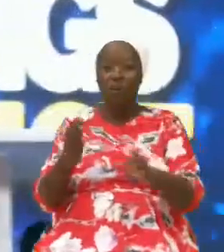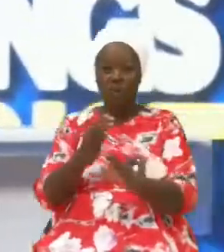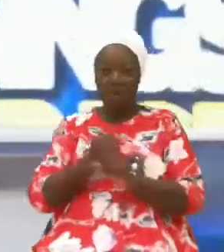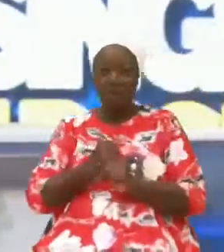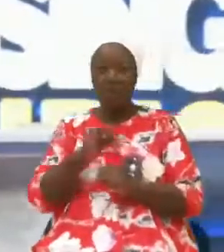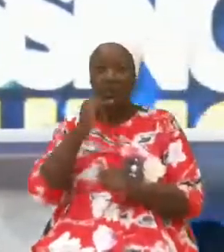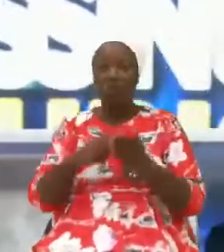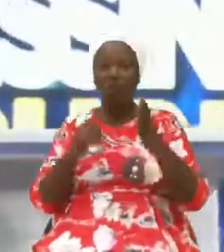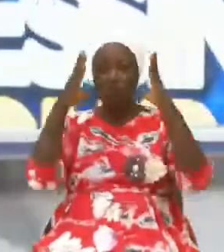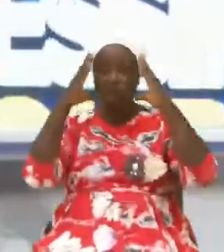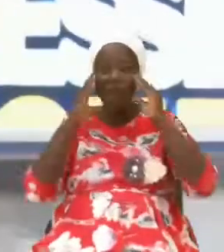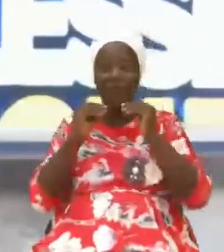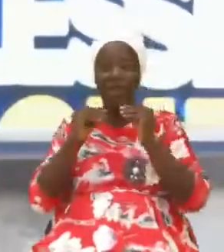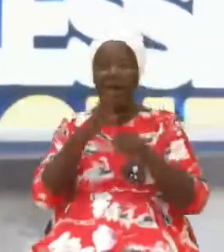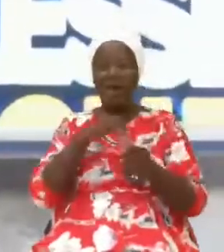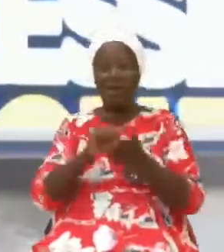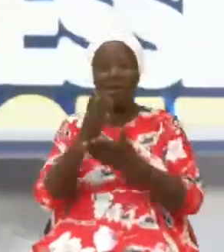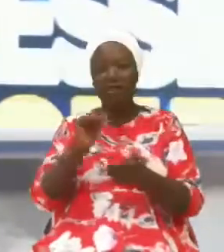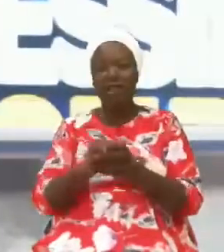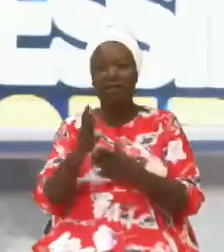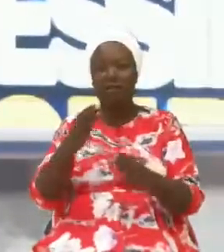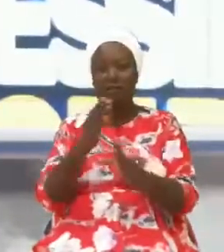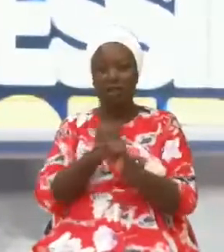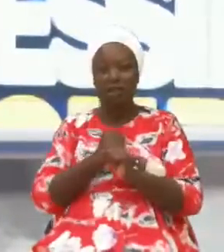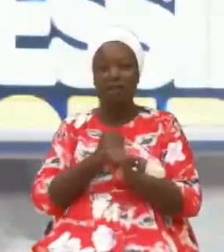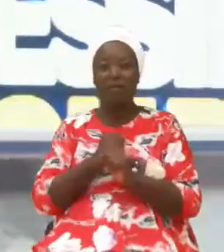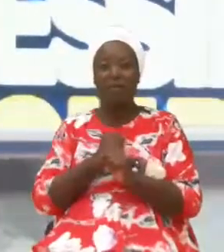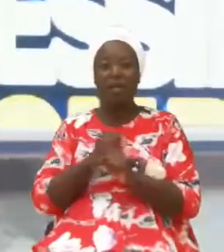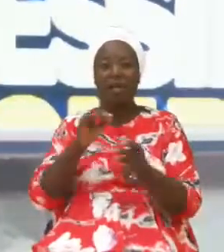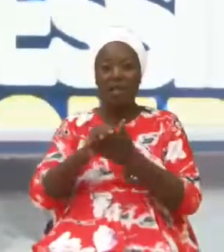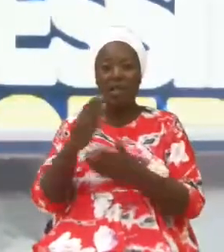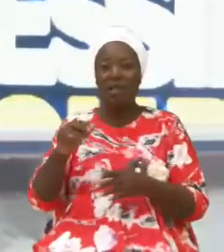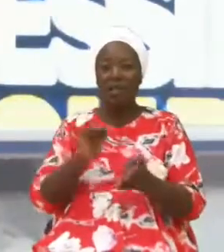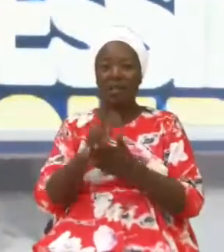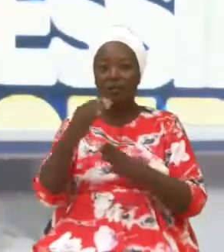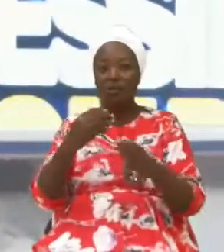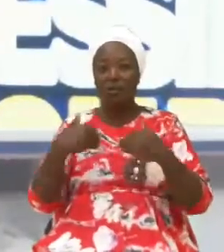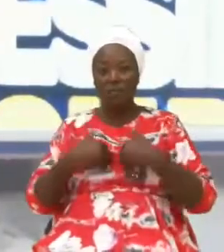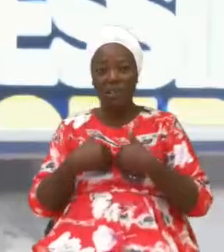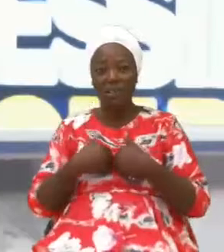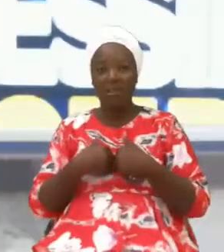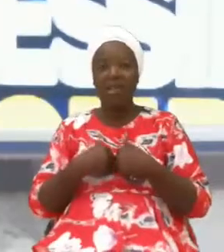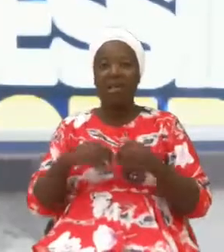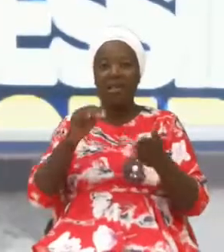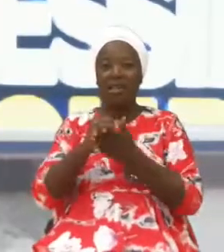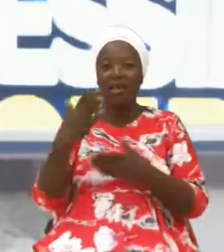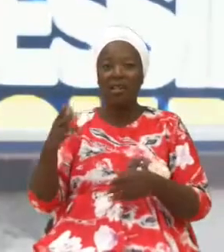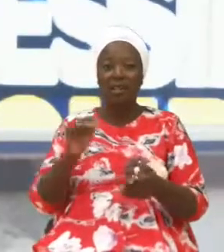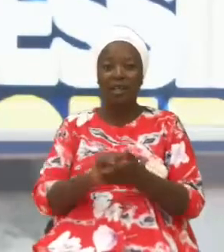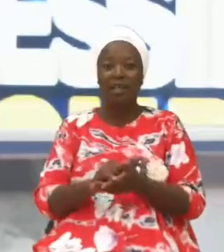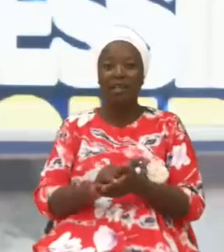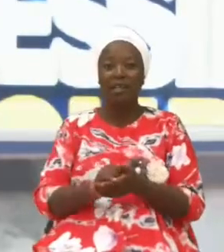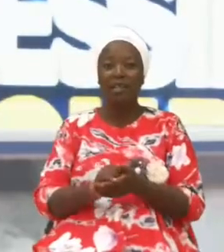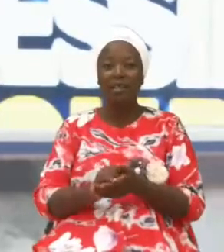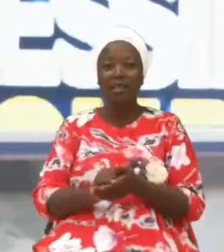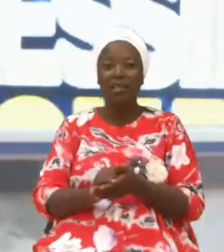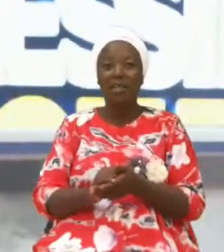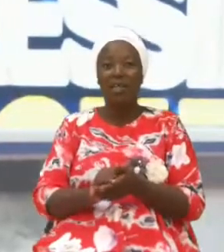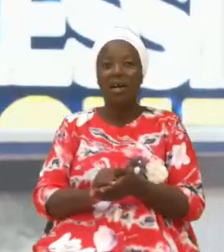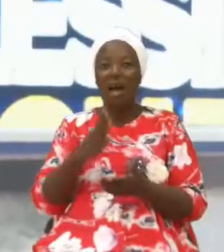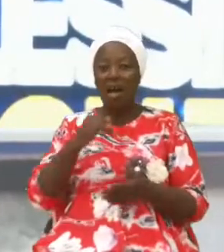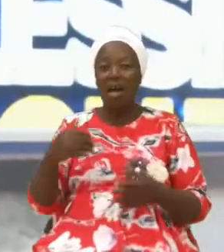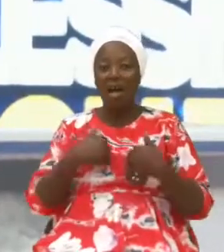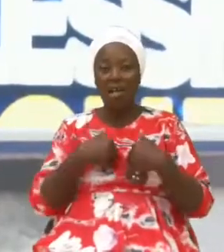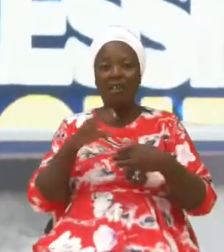receive. What you receive is what you experience. And that thing you receive, that thing you